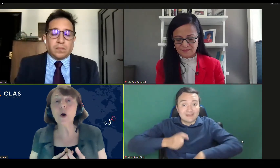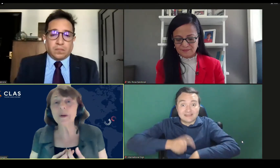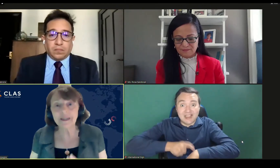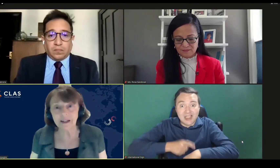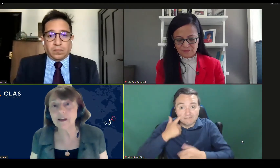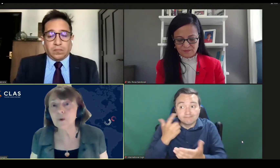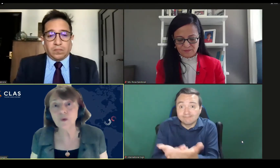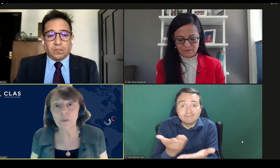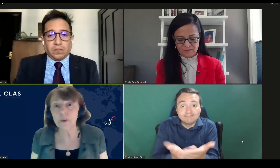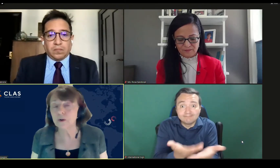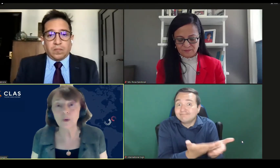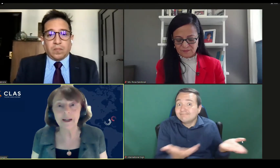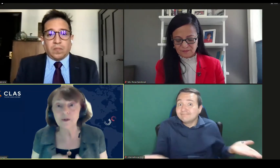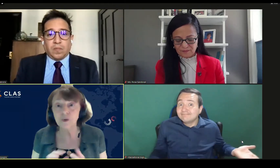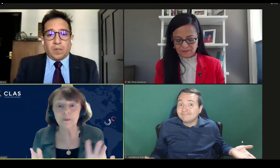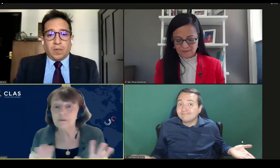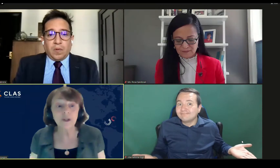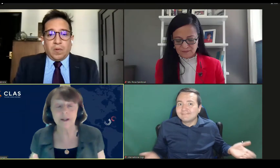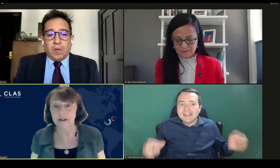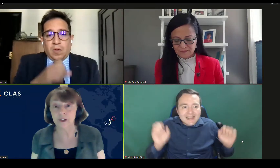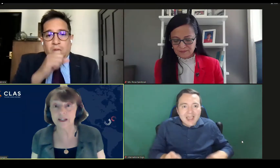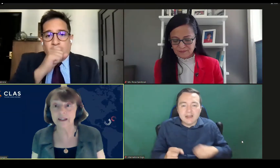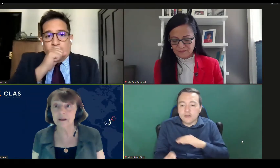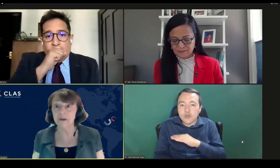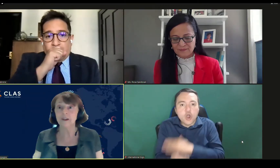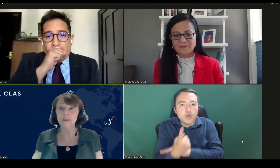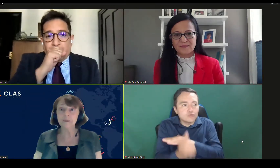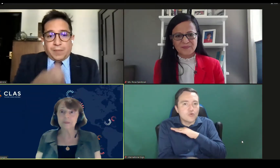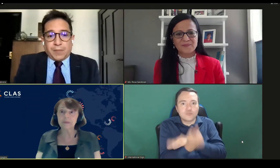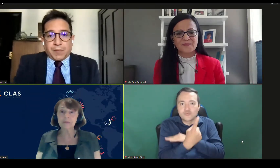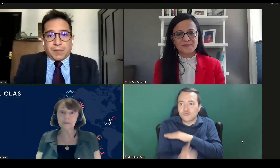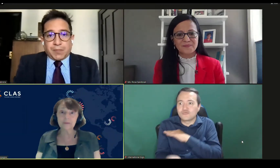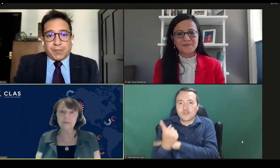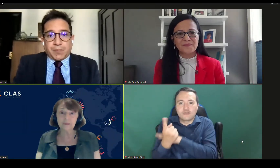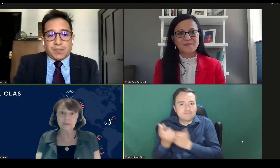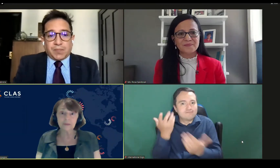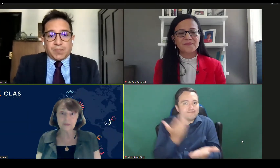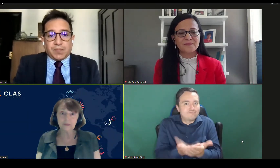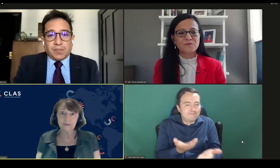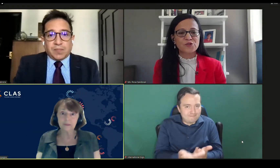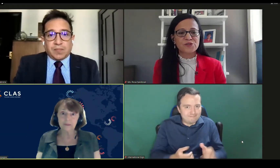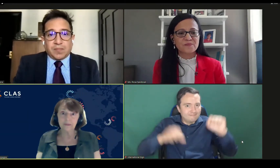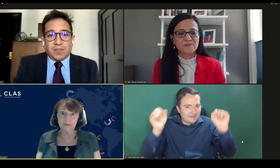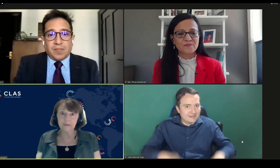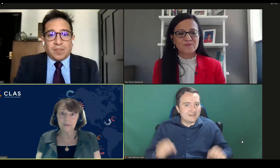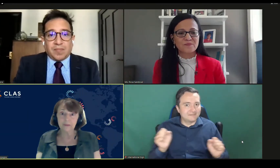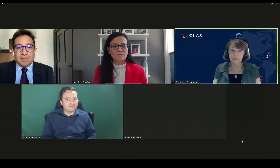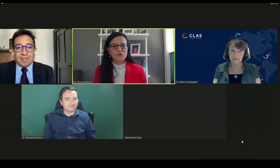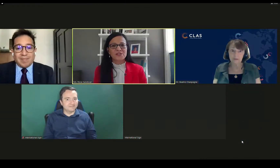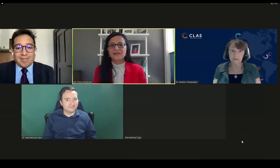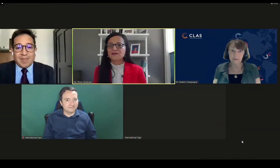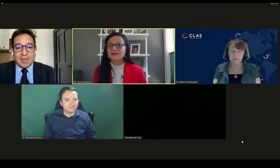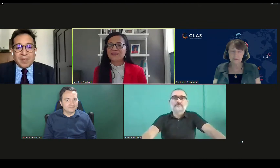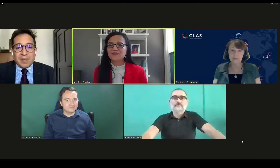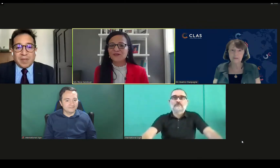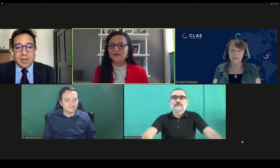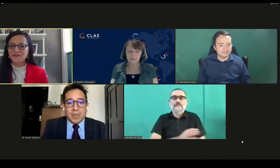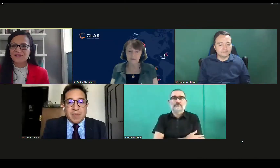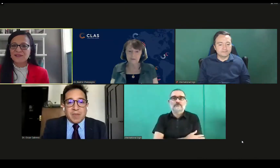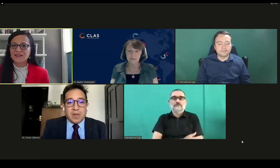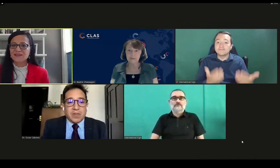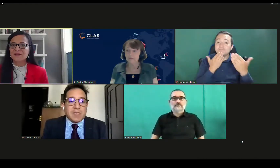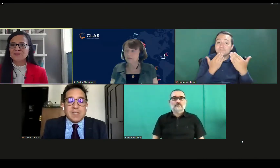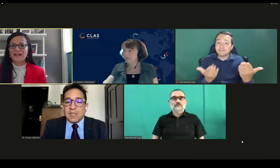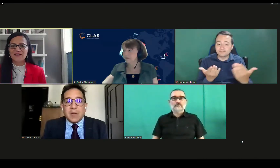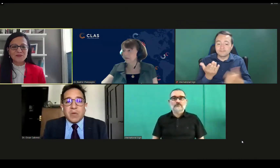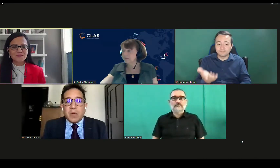has some characteristics that pose a very significant opportunity for us.